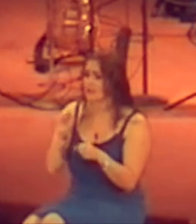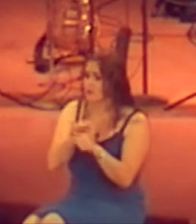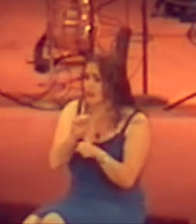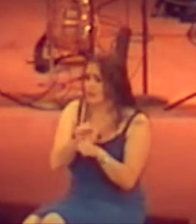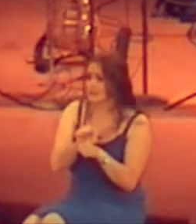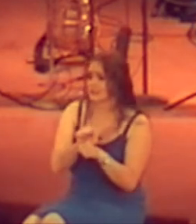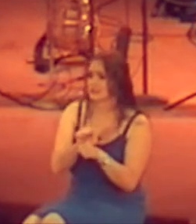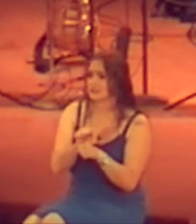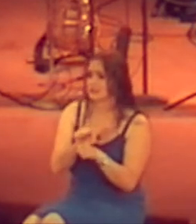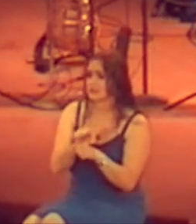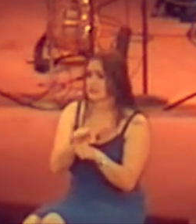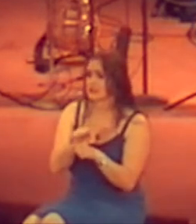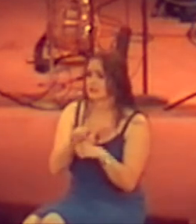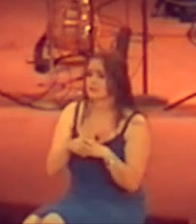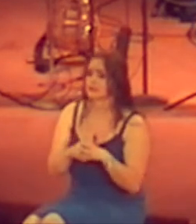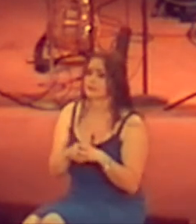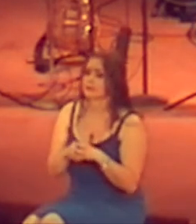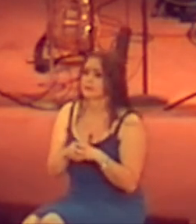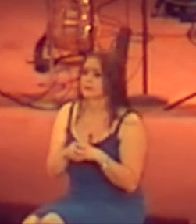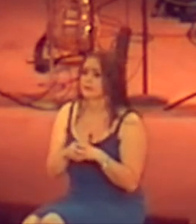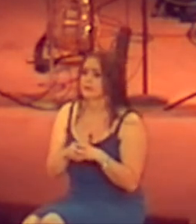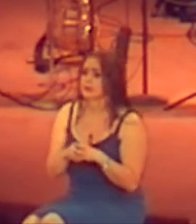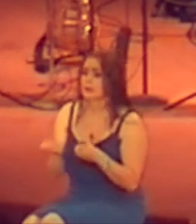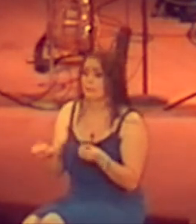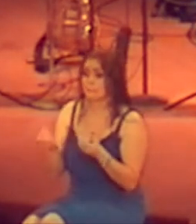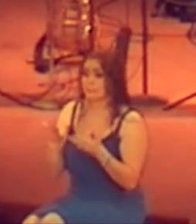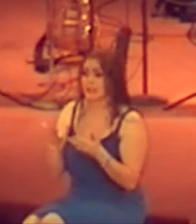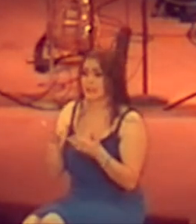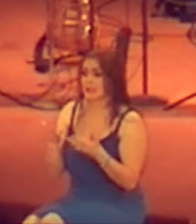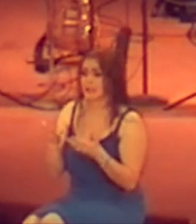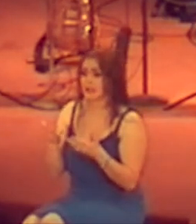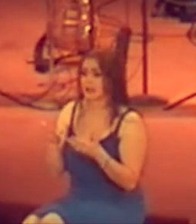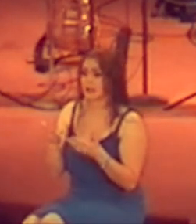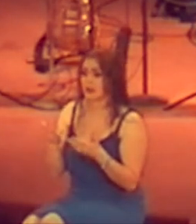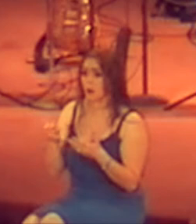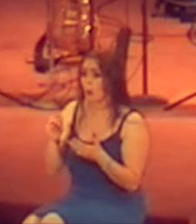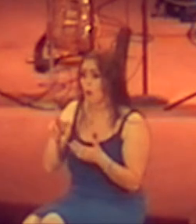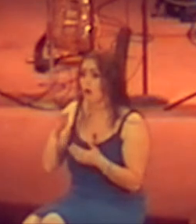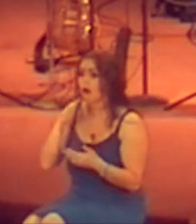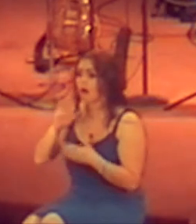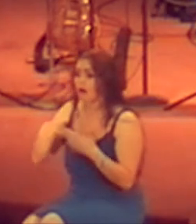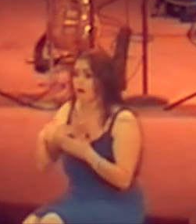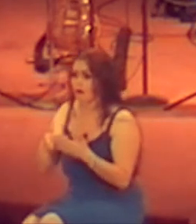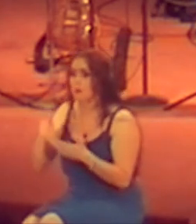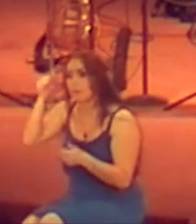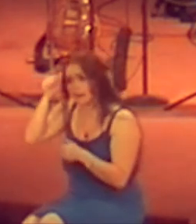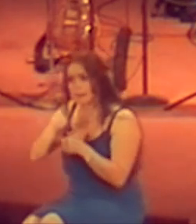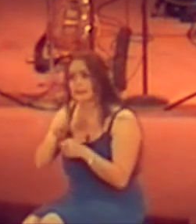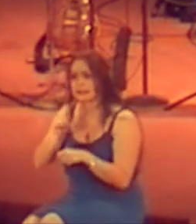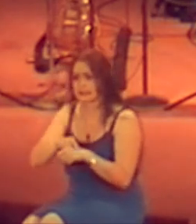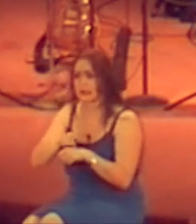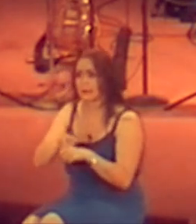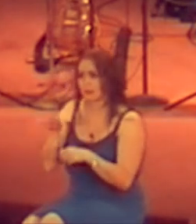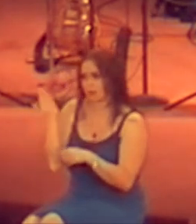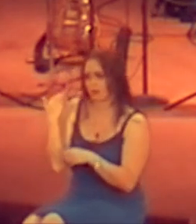hurt. Unfortunately, many, if not all, remember a time where we were told such horrible things.